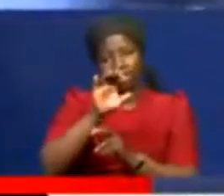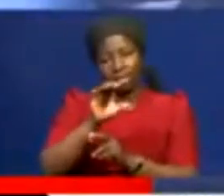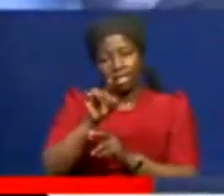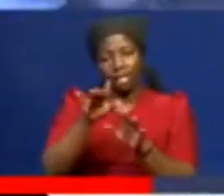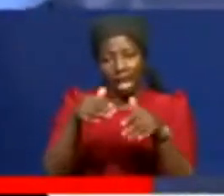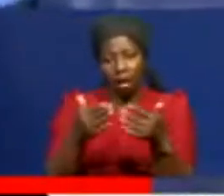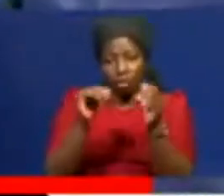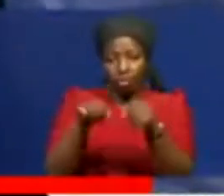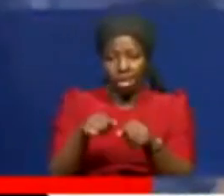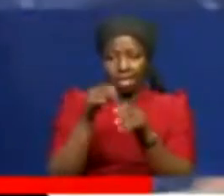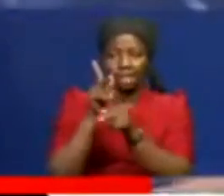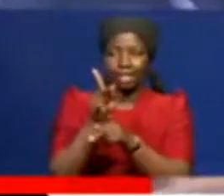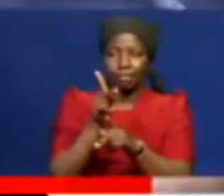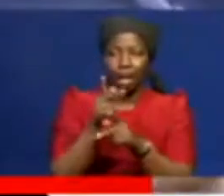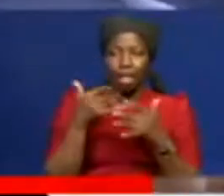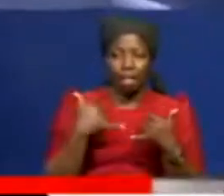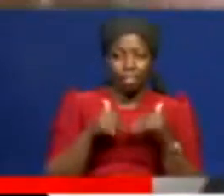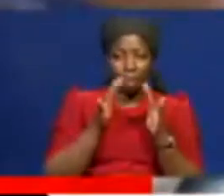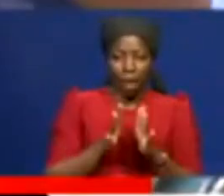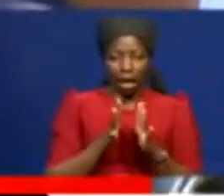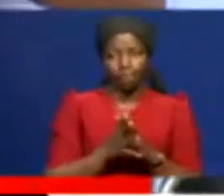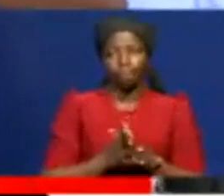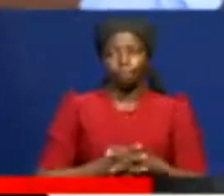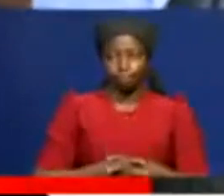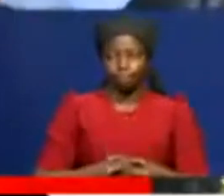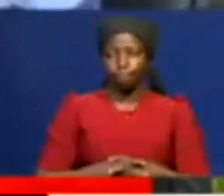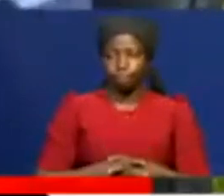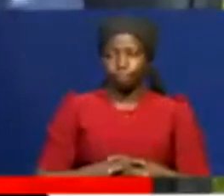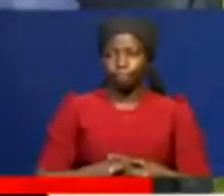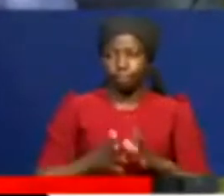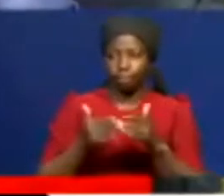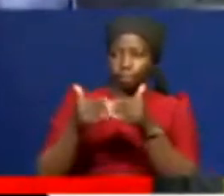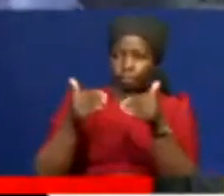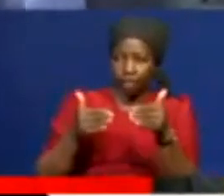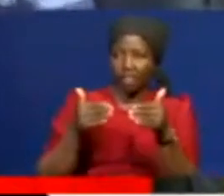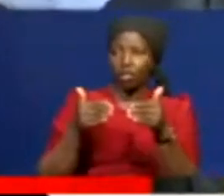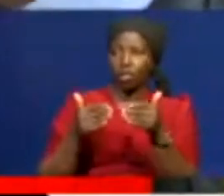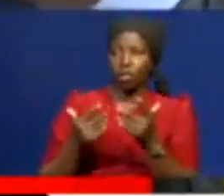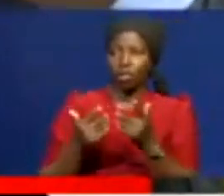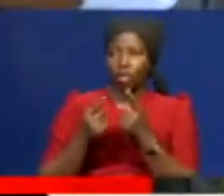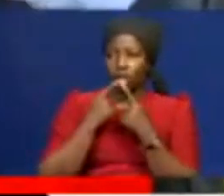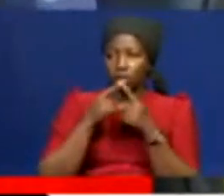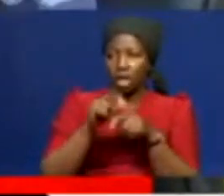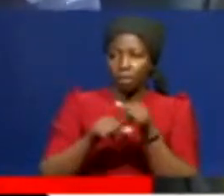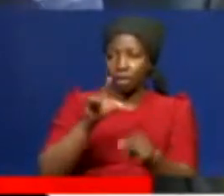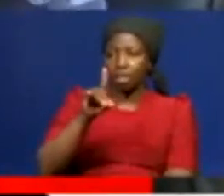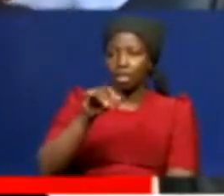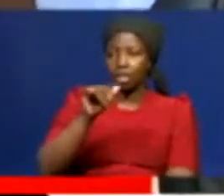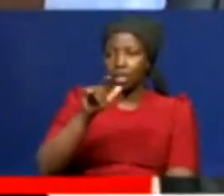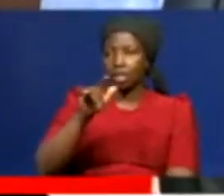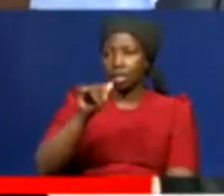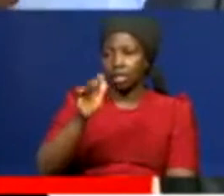retain. It's called player retention. All right. Yeah. And before we get into the Dala Sevens, that is the